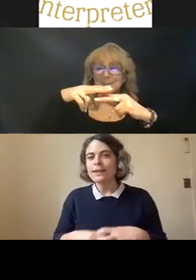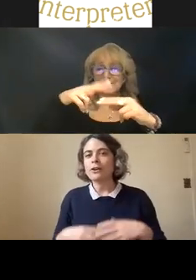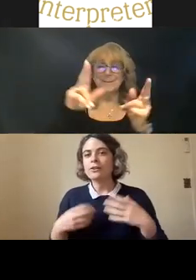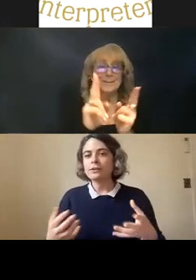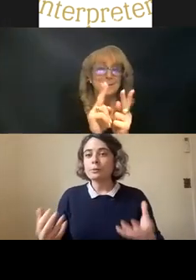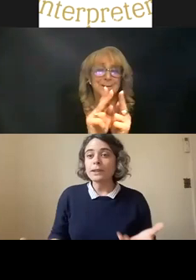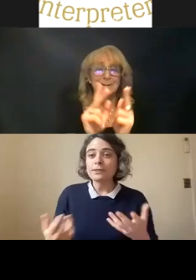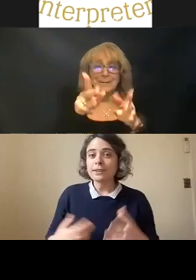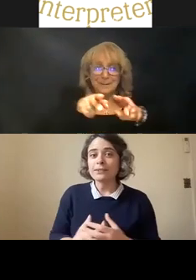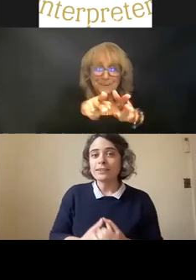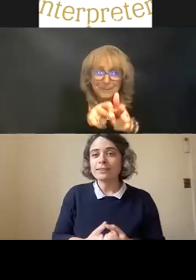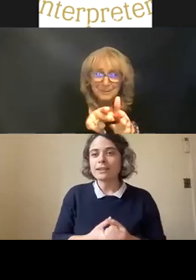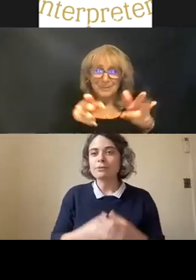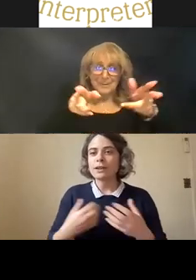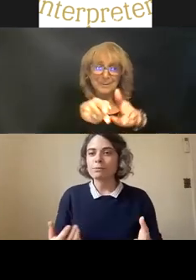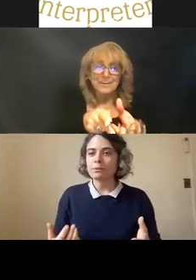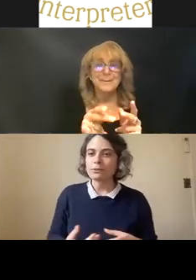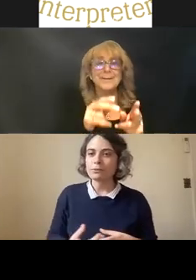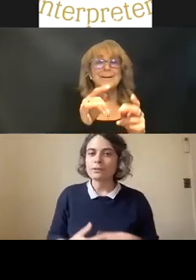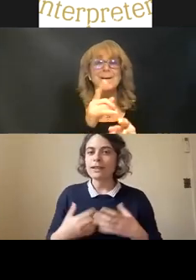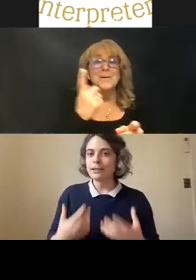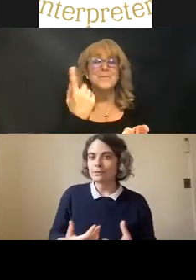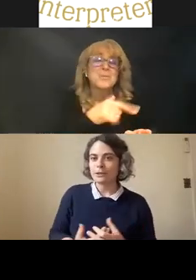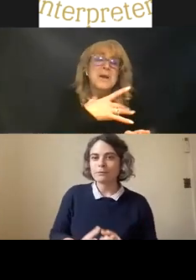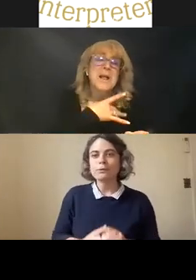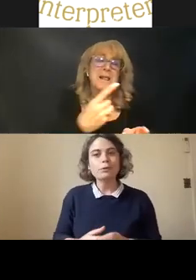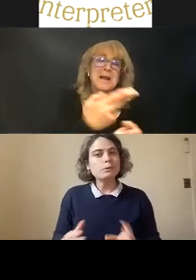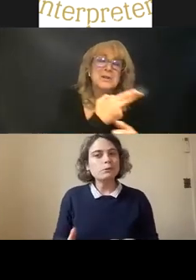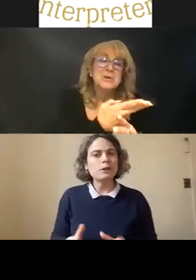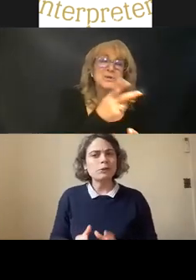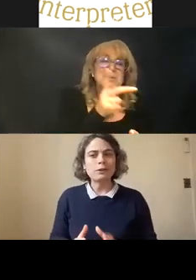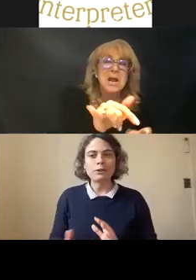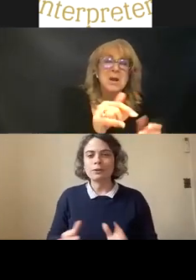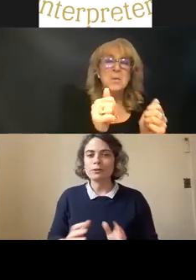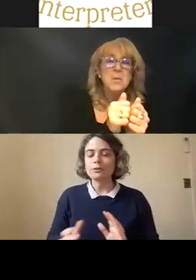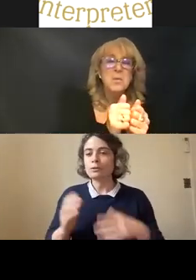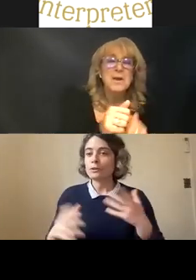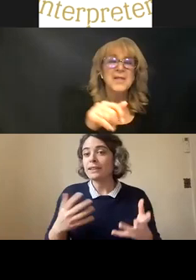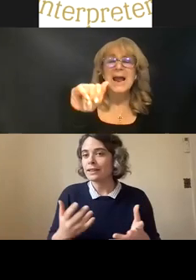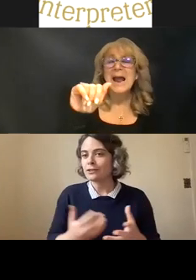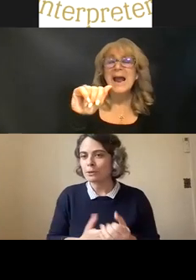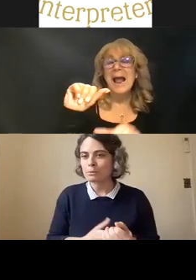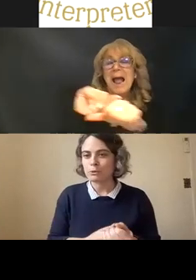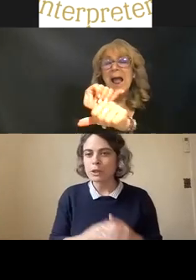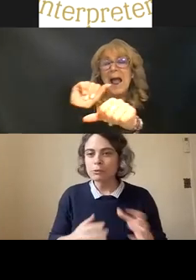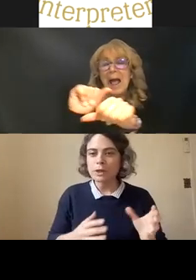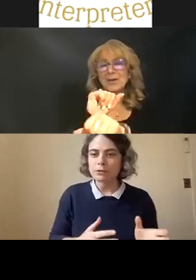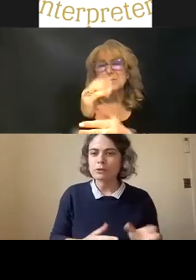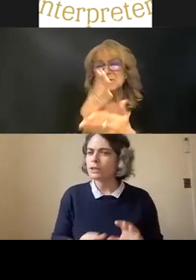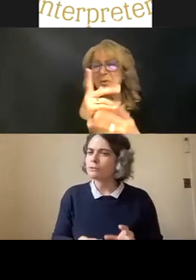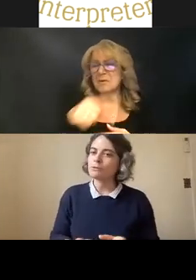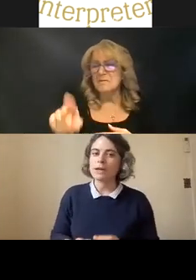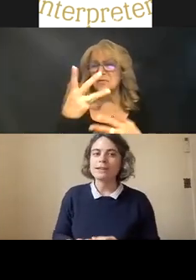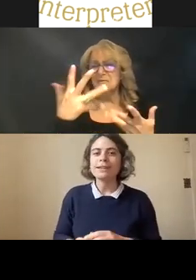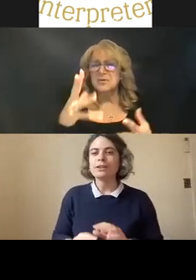speed that we scientists like to express with algebra. So some of you have seen algebra before. If you haven't,